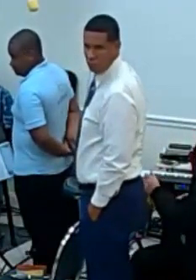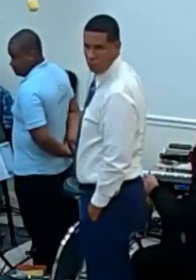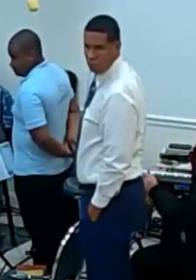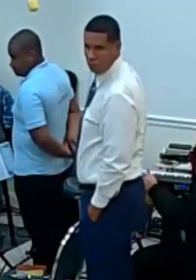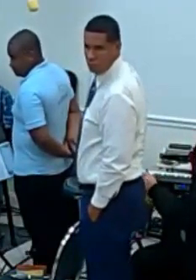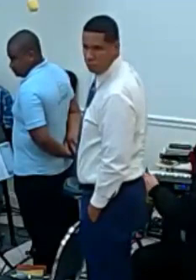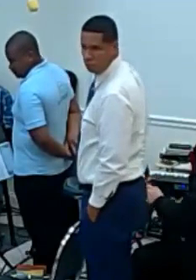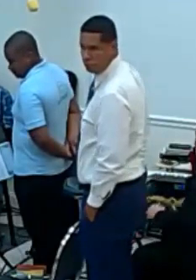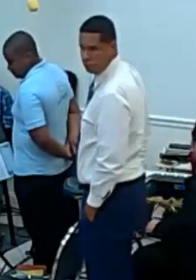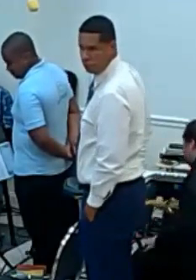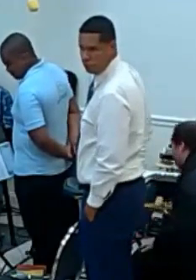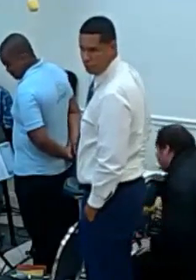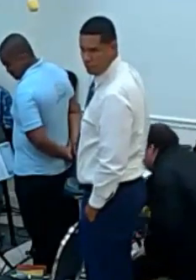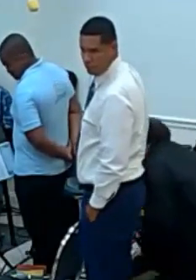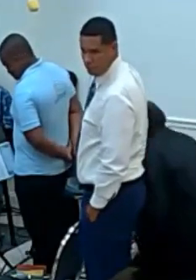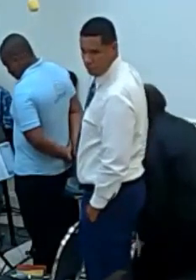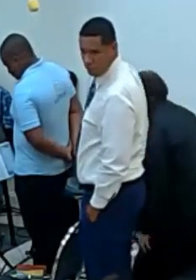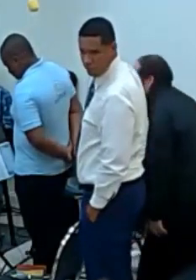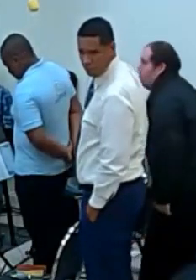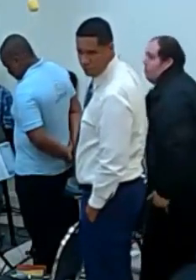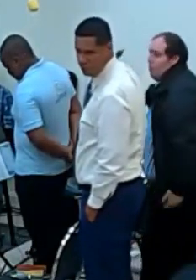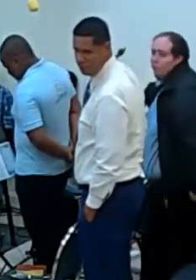What?